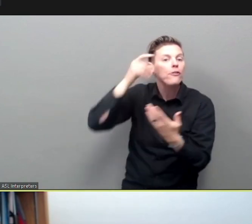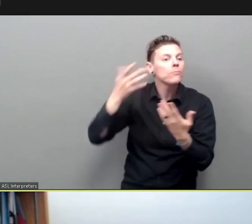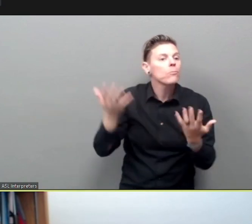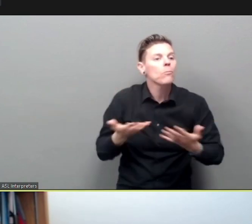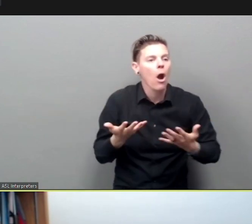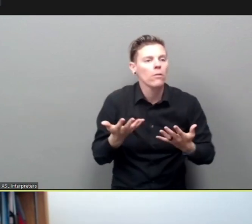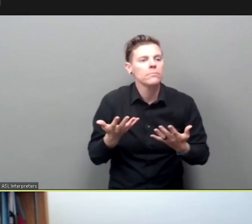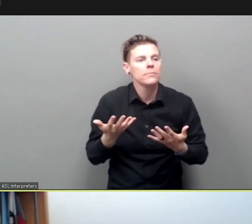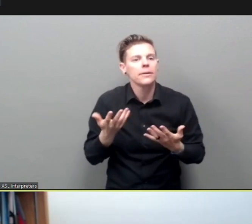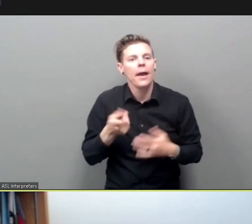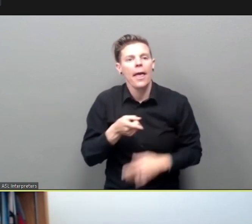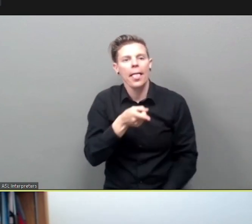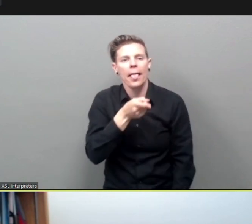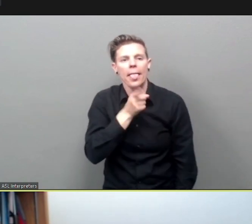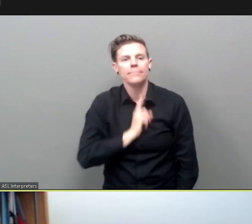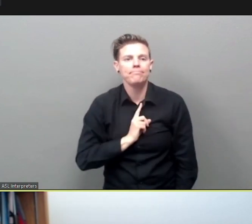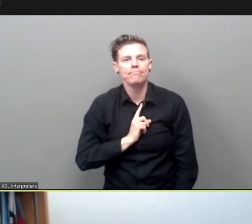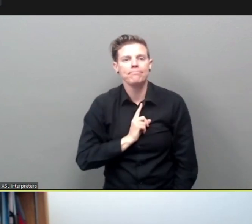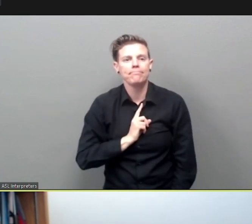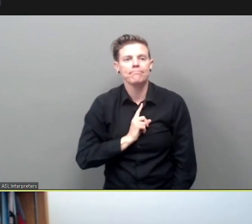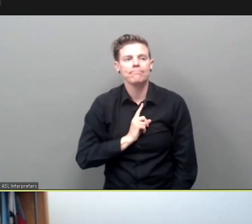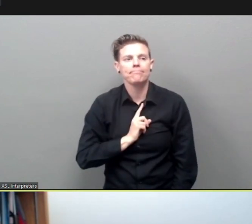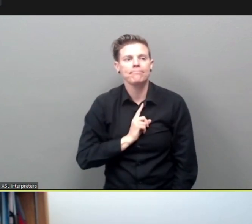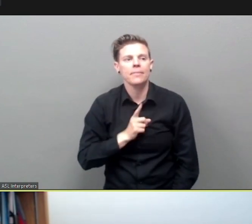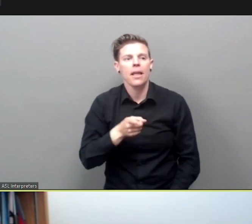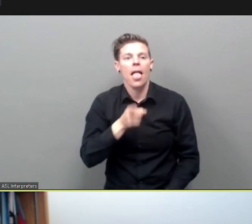know. And so I would say,